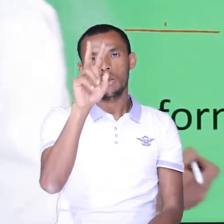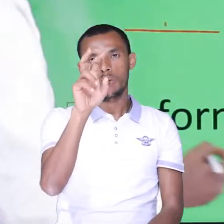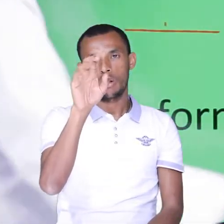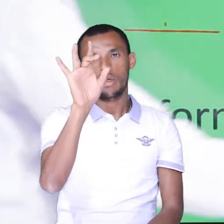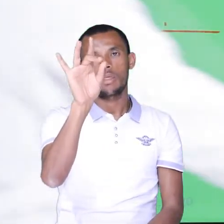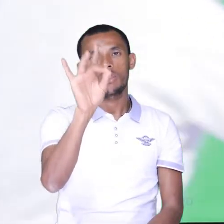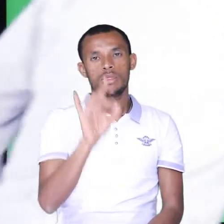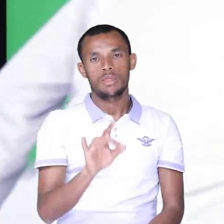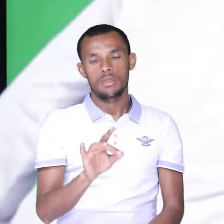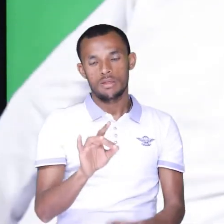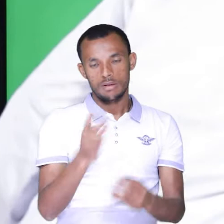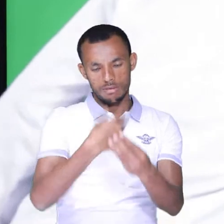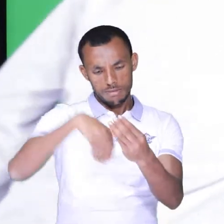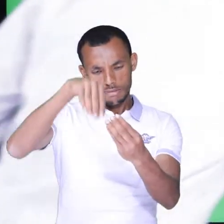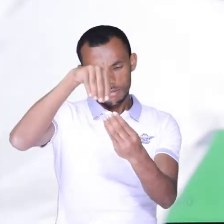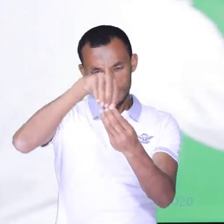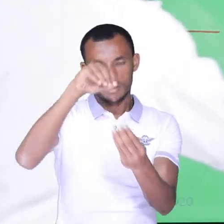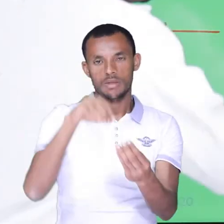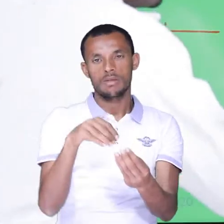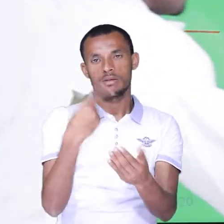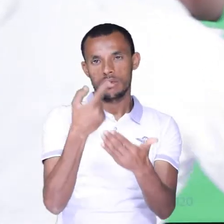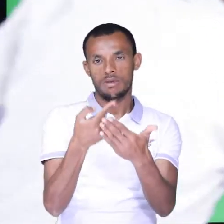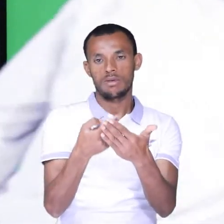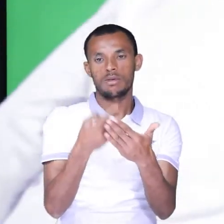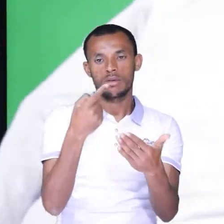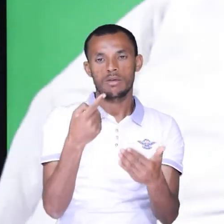128. The sum of these